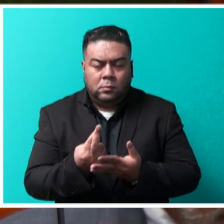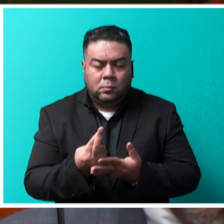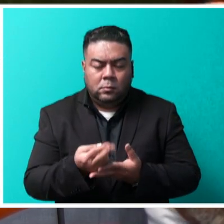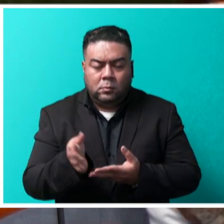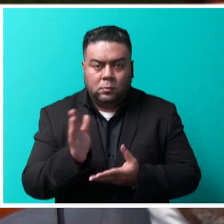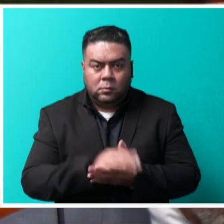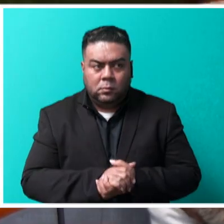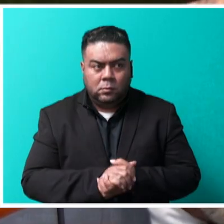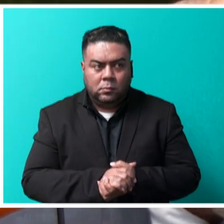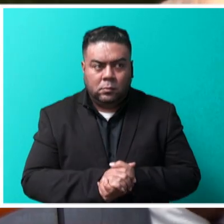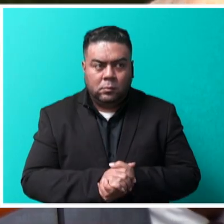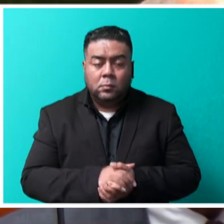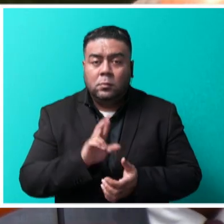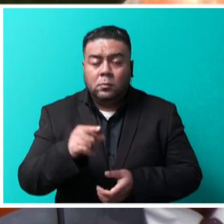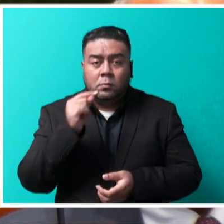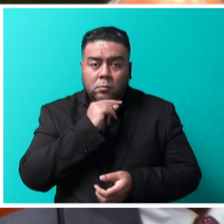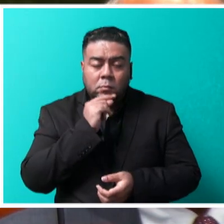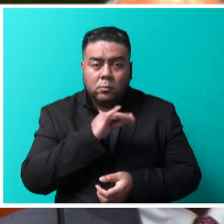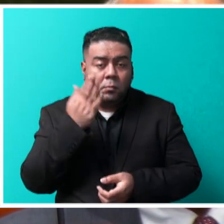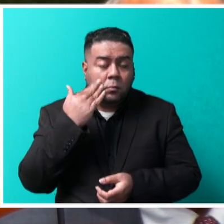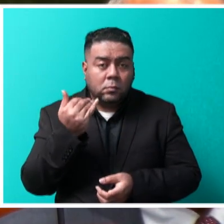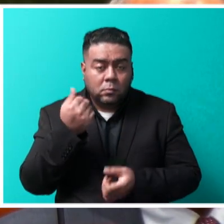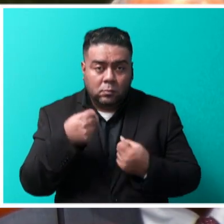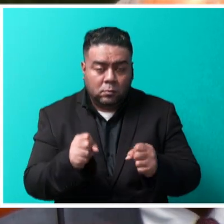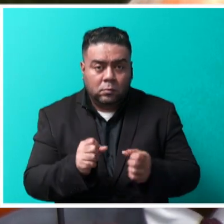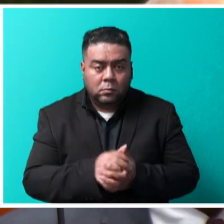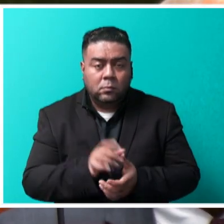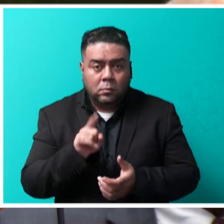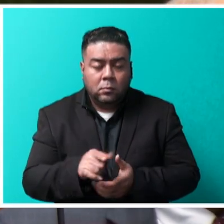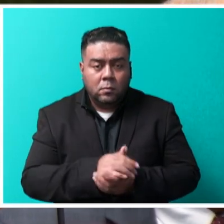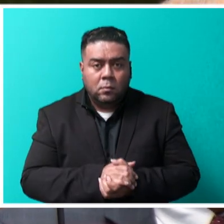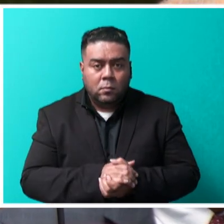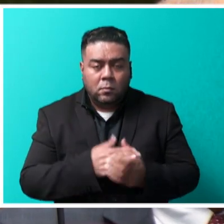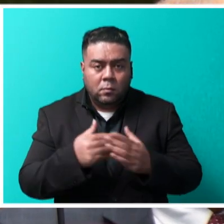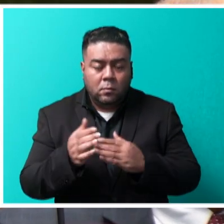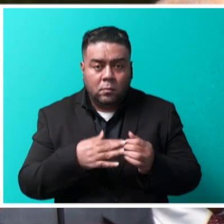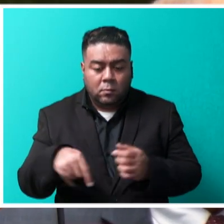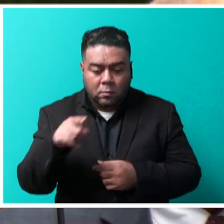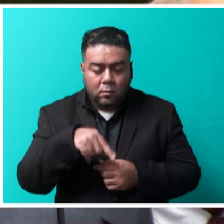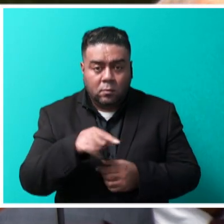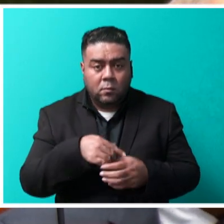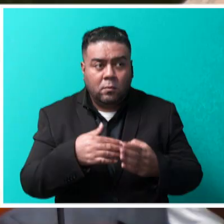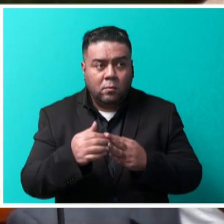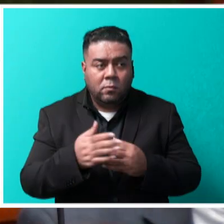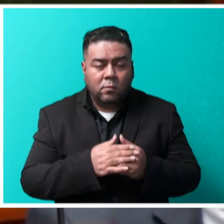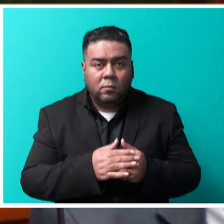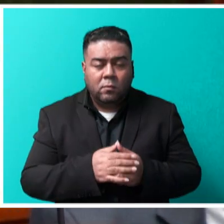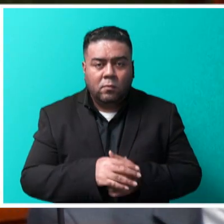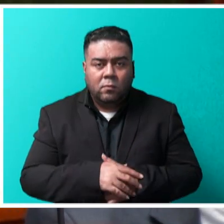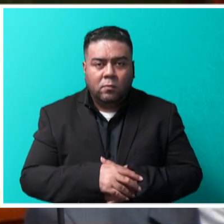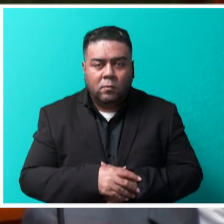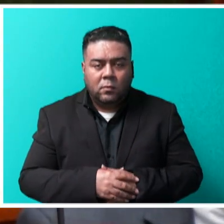facility for boys found on the streets. This facility is being built in Suva with the partnership of Habitat for